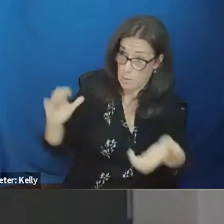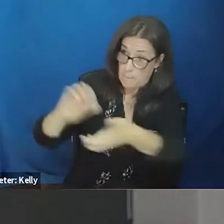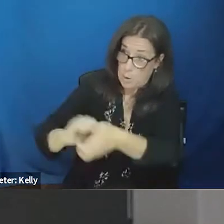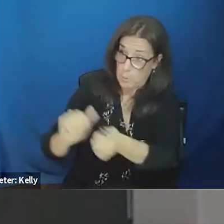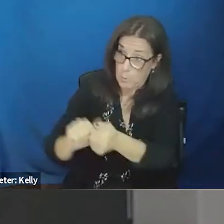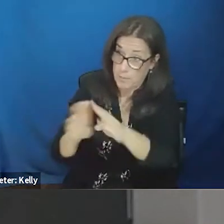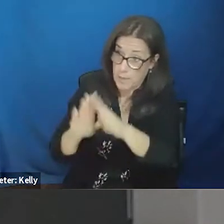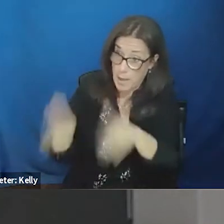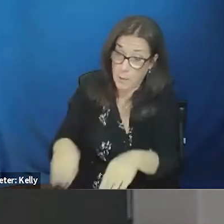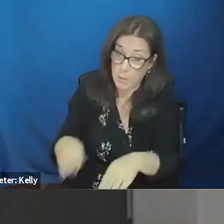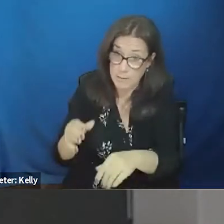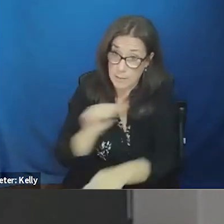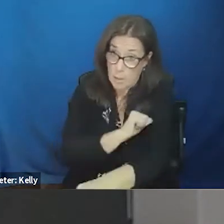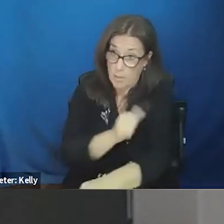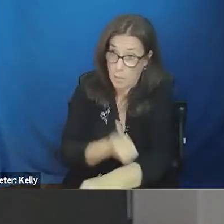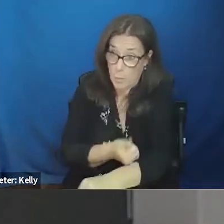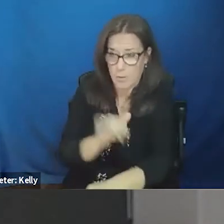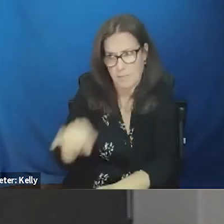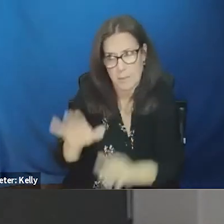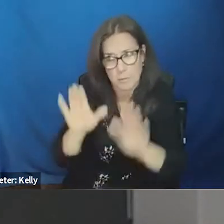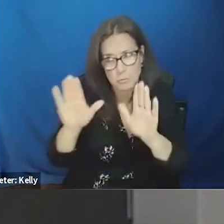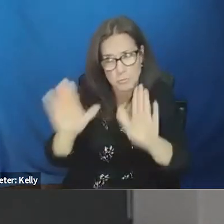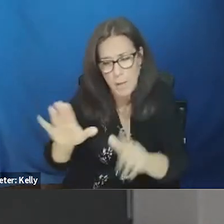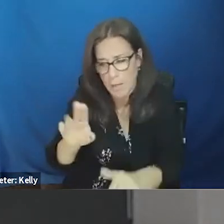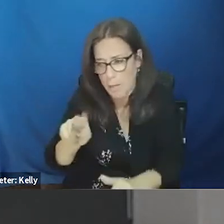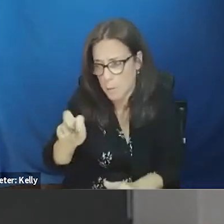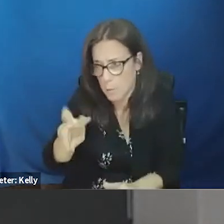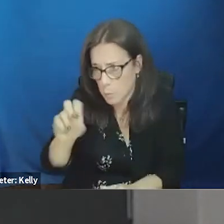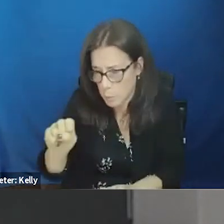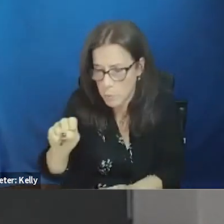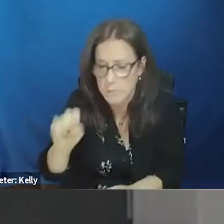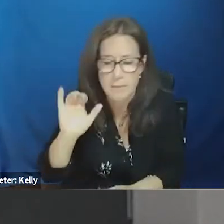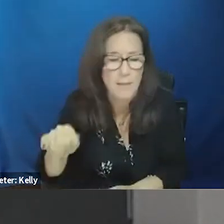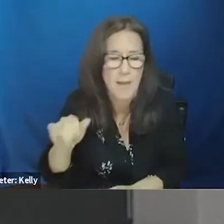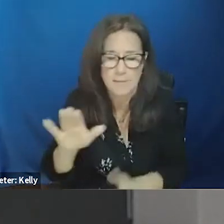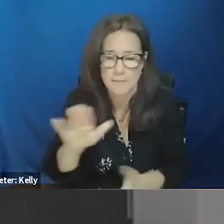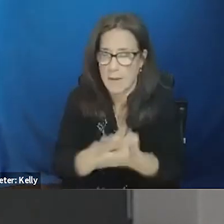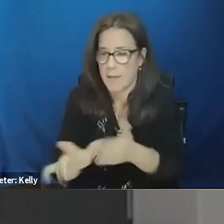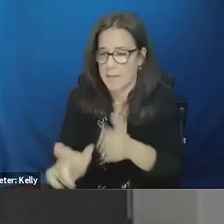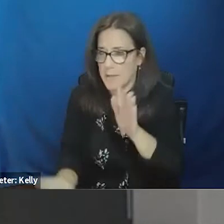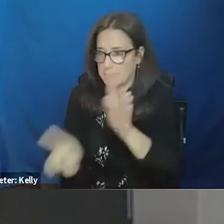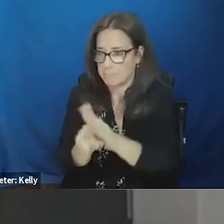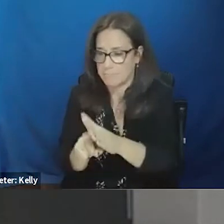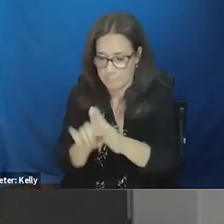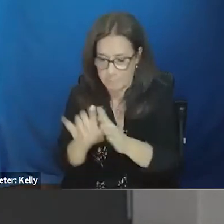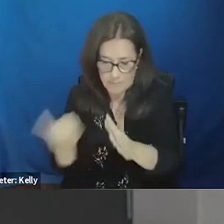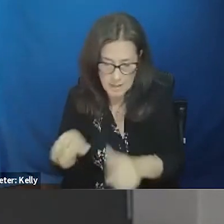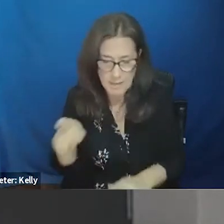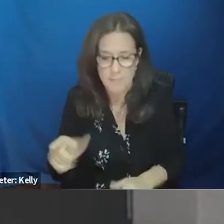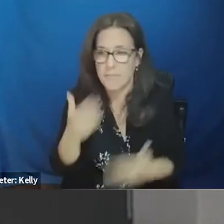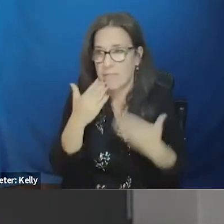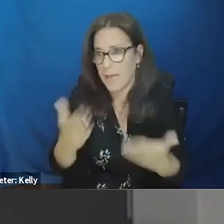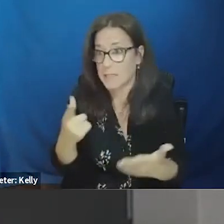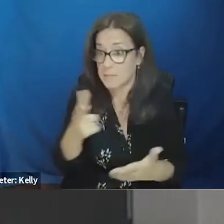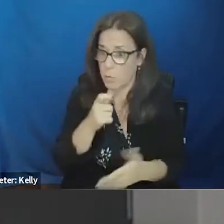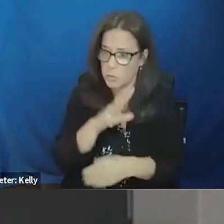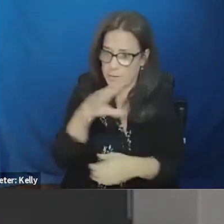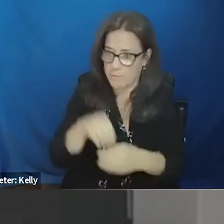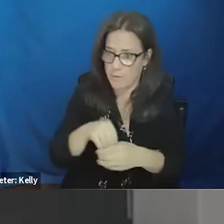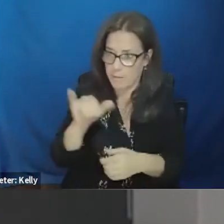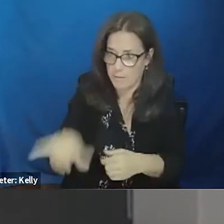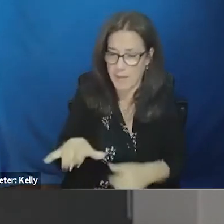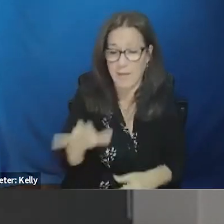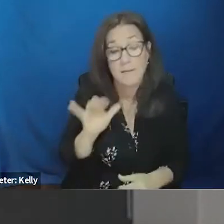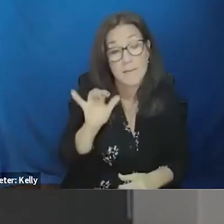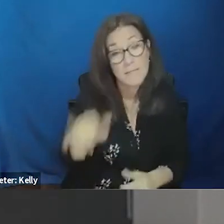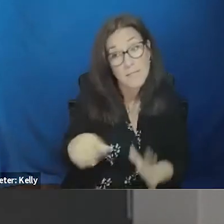is welcome news and a wonderful development. So thanks to all involved in that, and just shows, I believe, the good